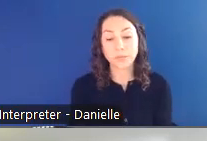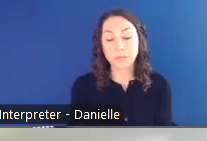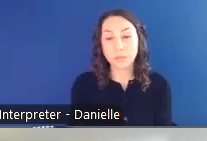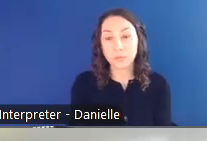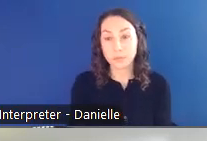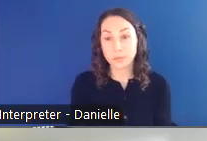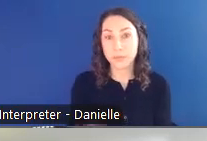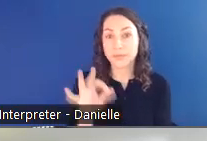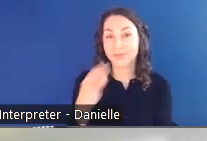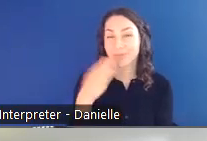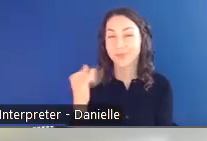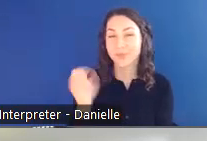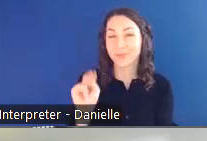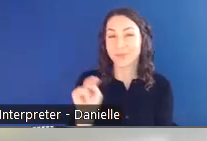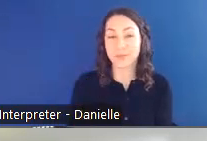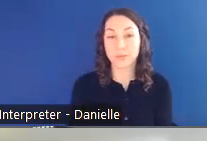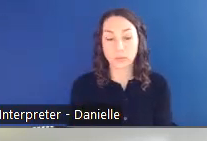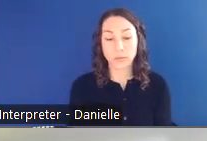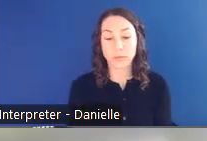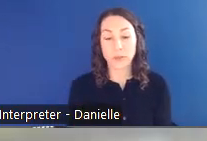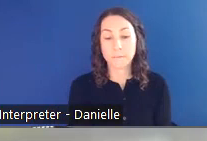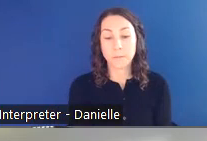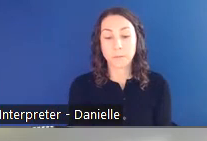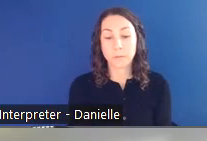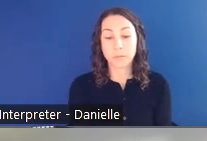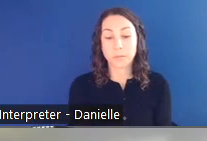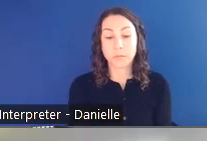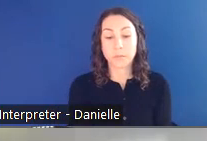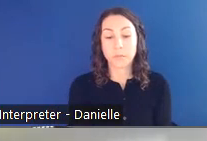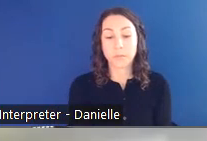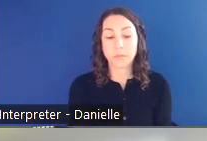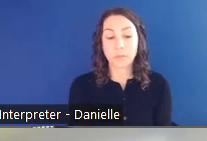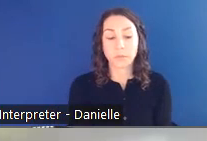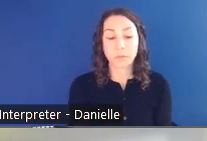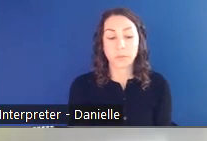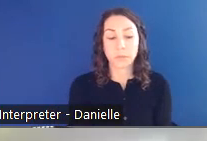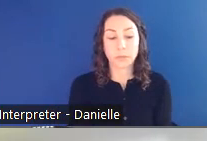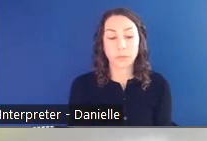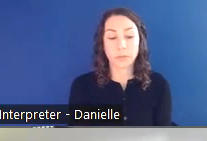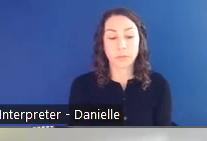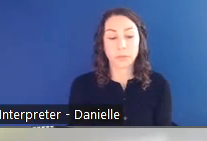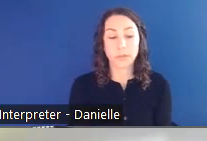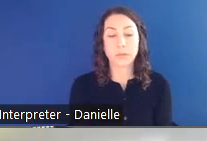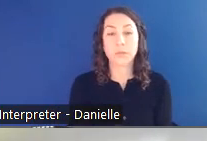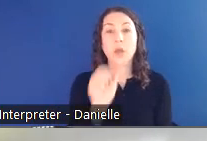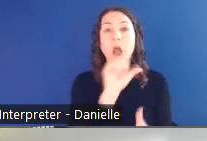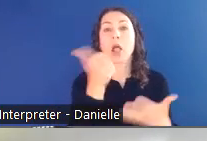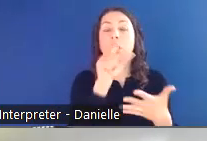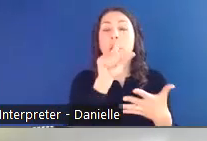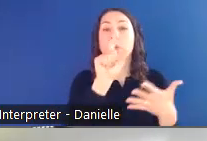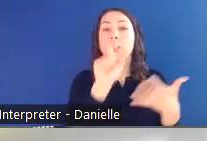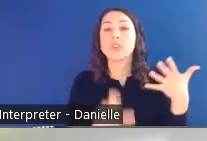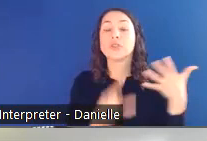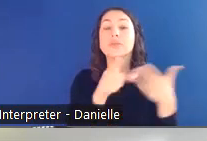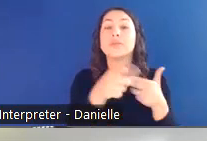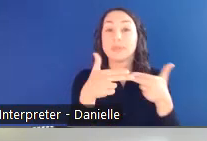Excellent. Thank you, Jen. And to address the other questions, so where can we find the slides? The slide decks